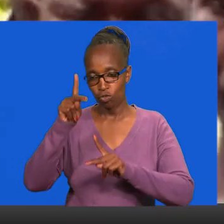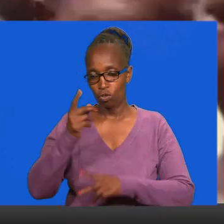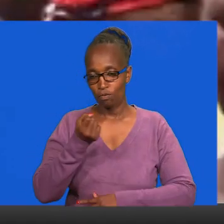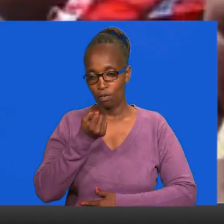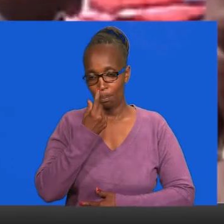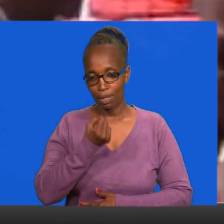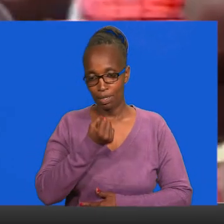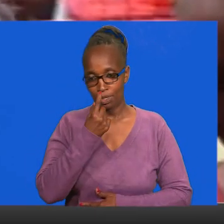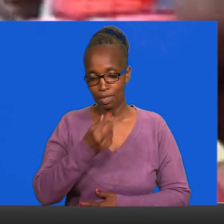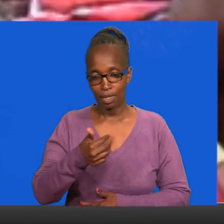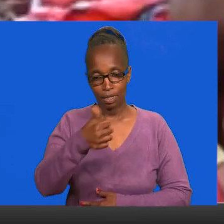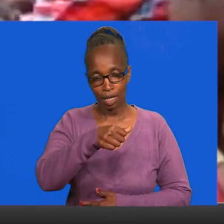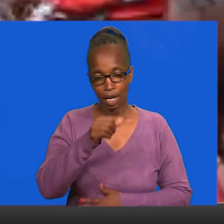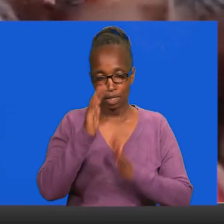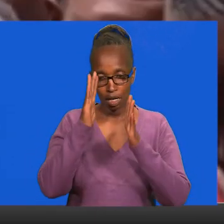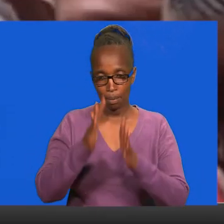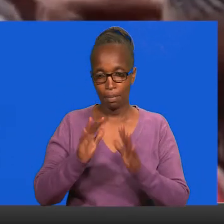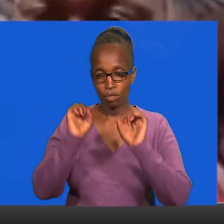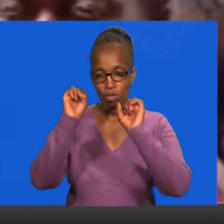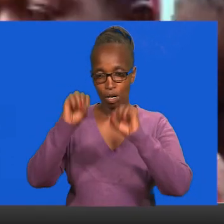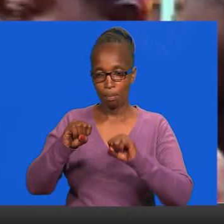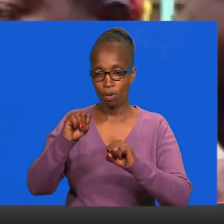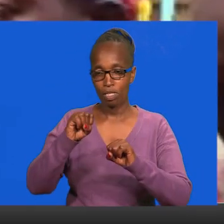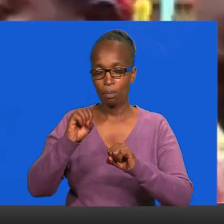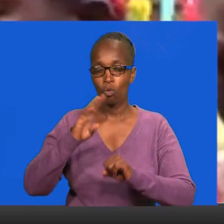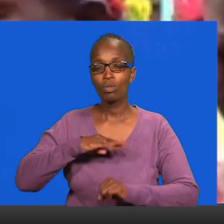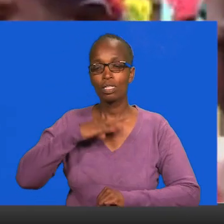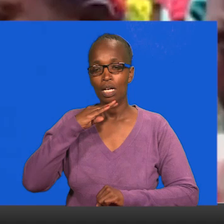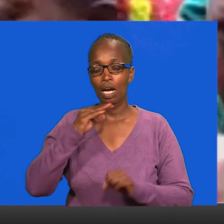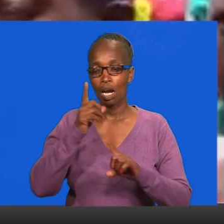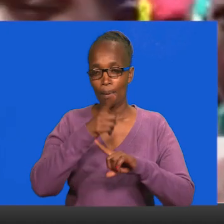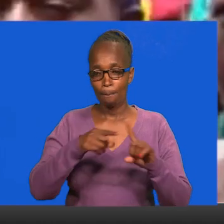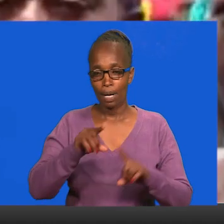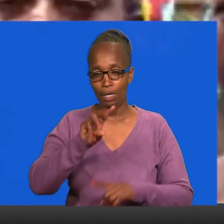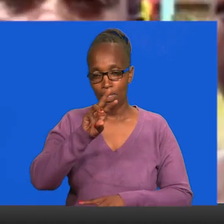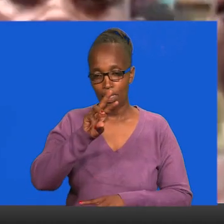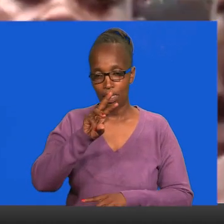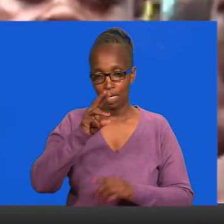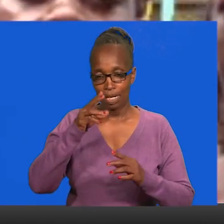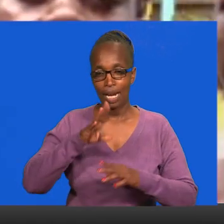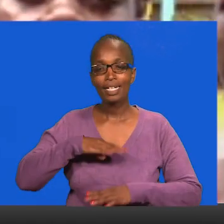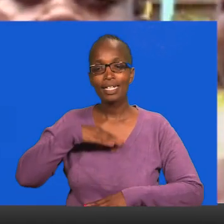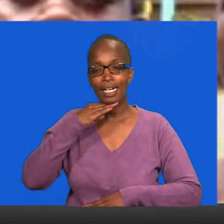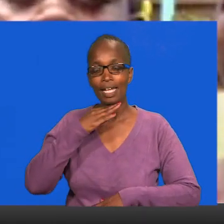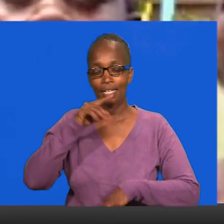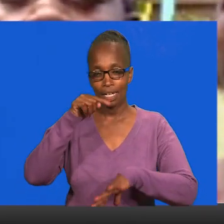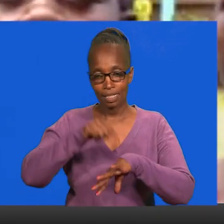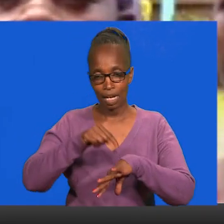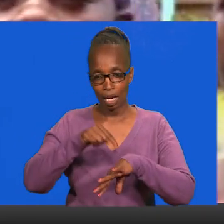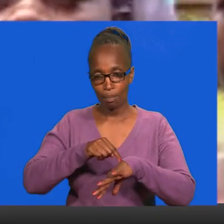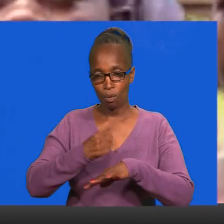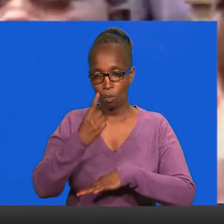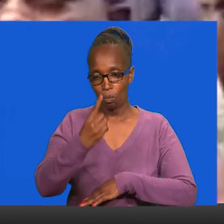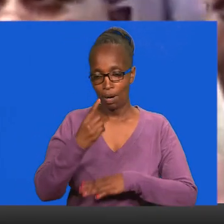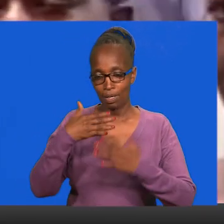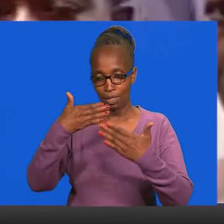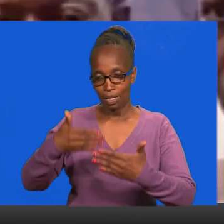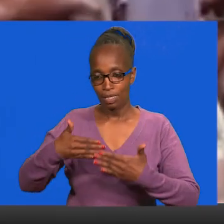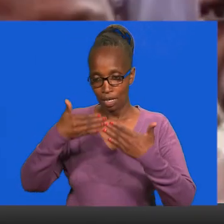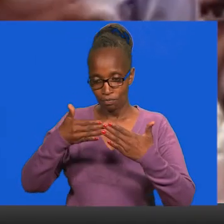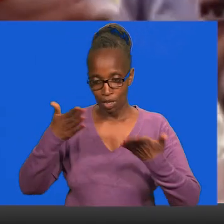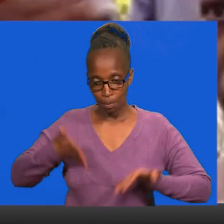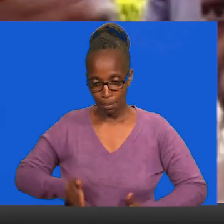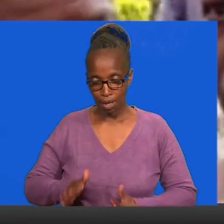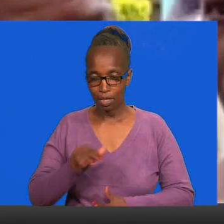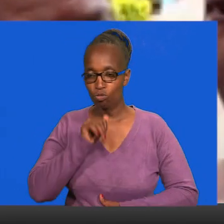medicine. Anybody can die, but maternal death, death during delivery, is not accepted by